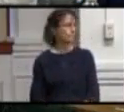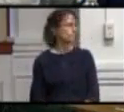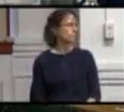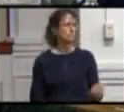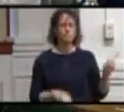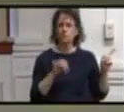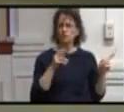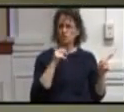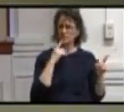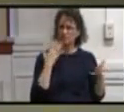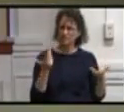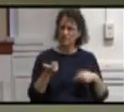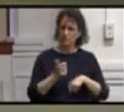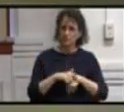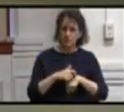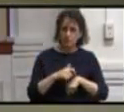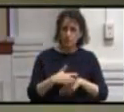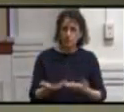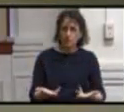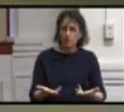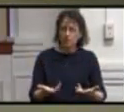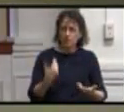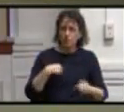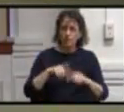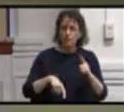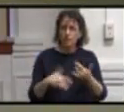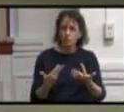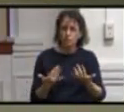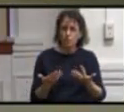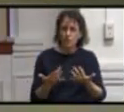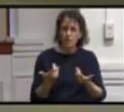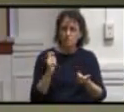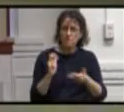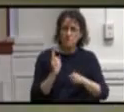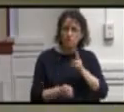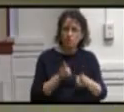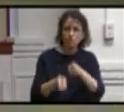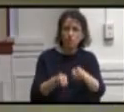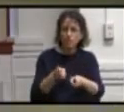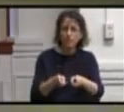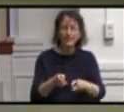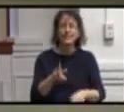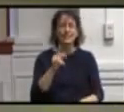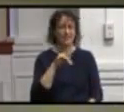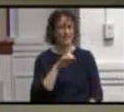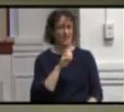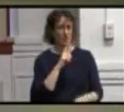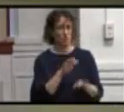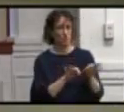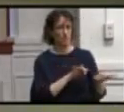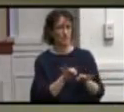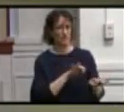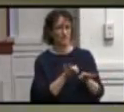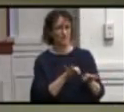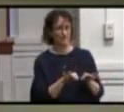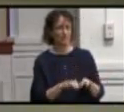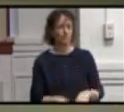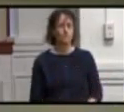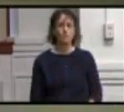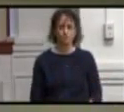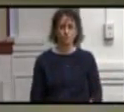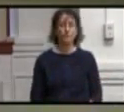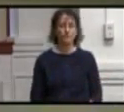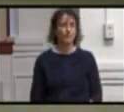time crunch on this? Yes. Well, I think we are. Yeah. Kate, maybe you want to just articulate that again. Yeah, I mean,